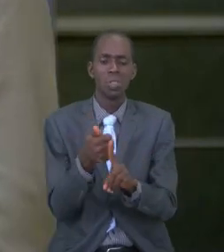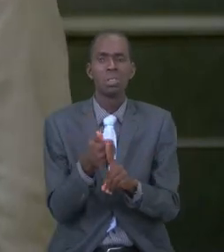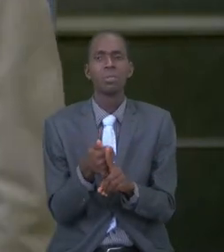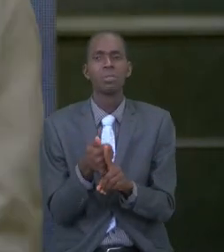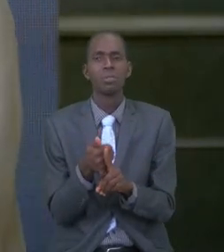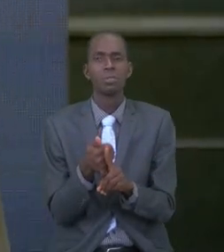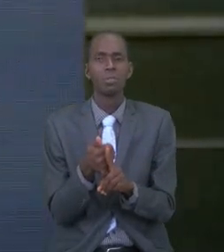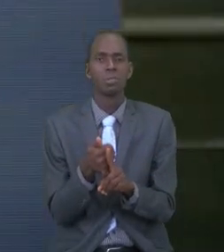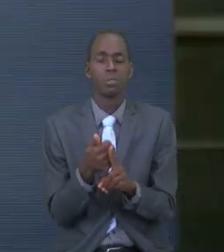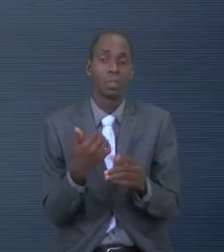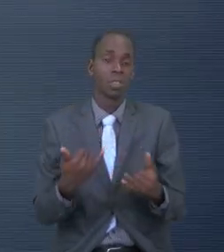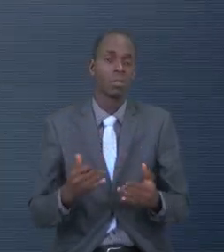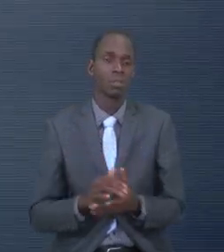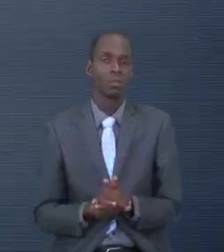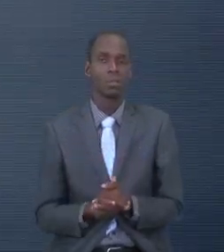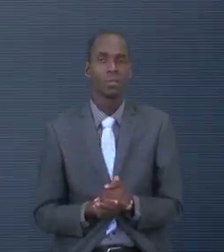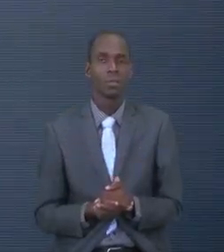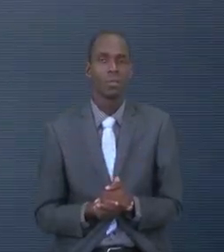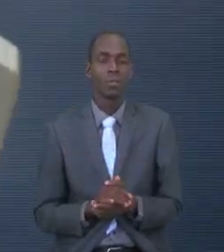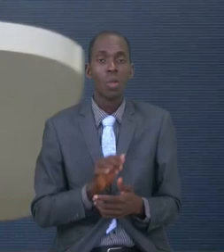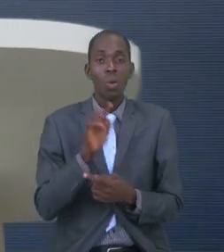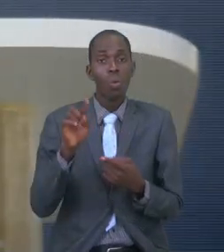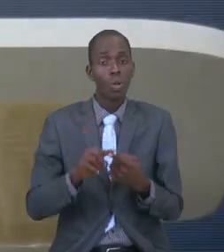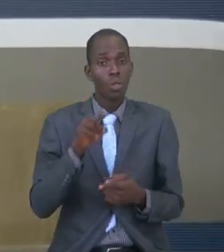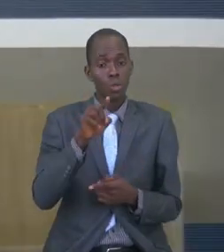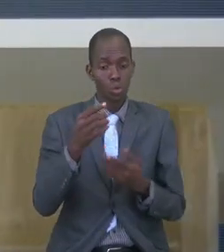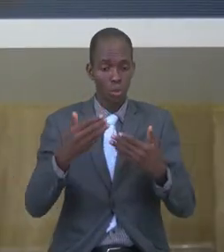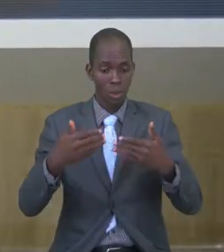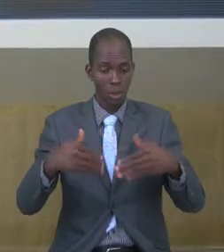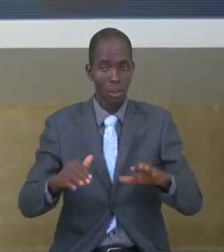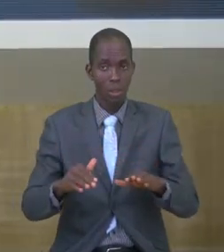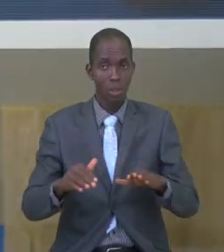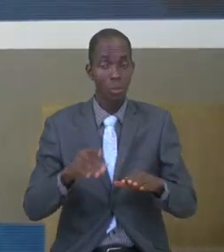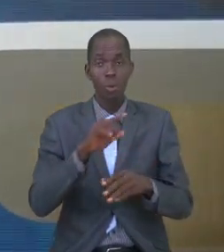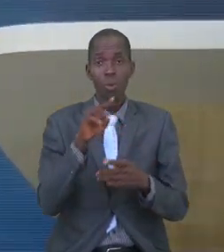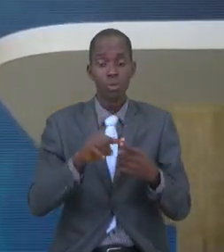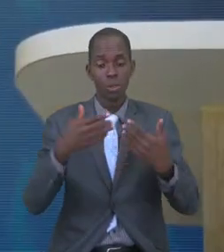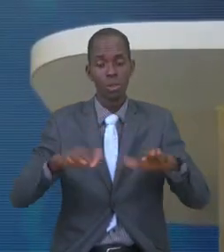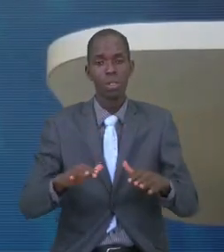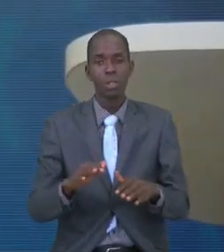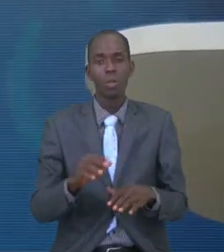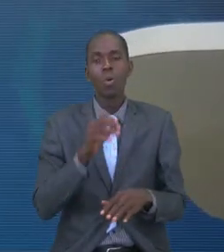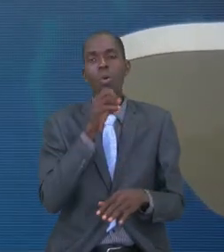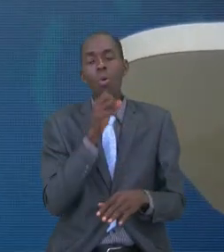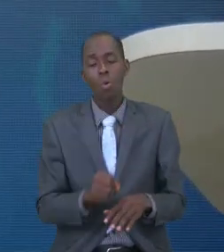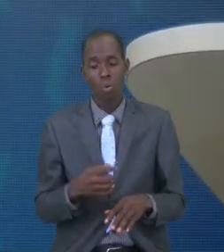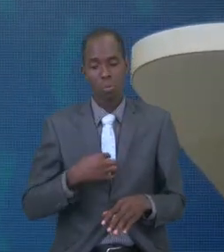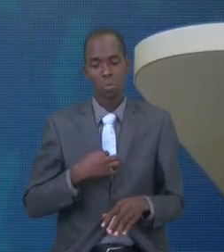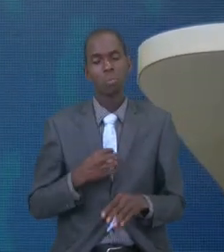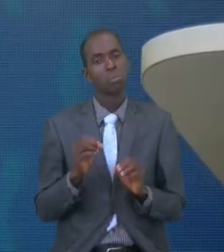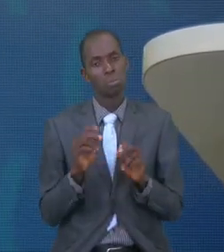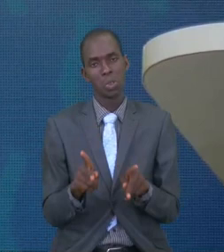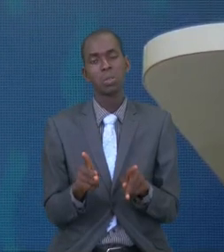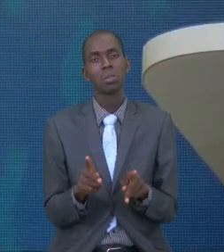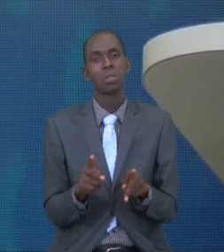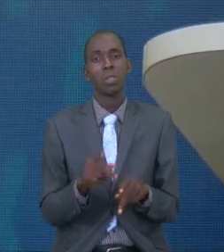himself. Now, when you sell your used clothes, all right.